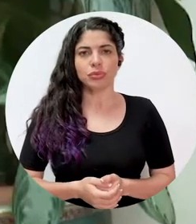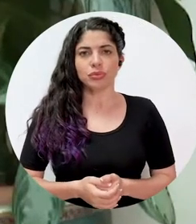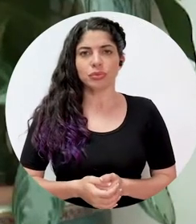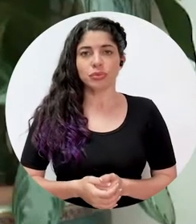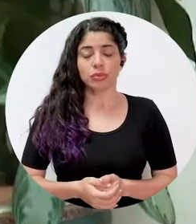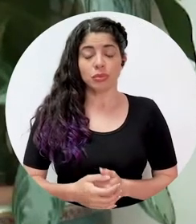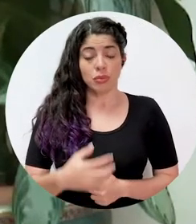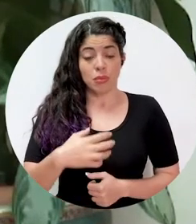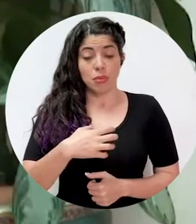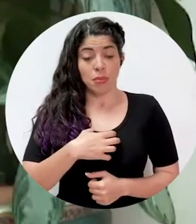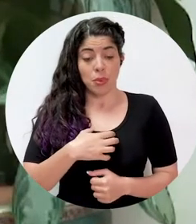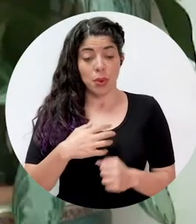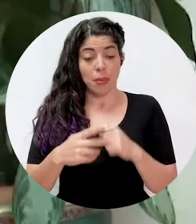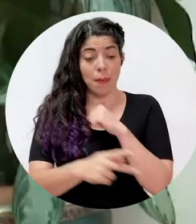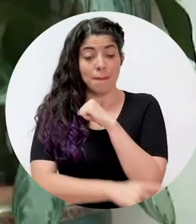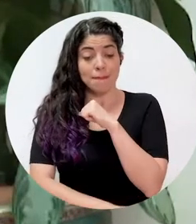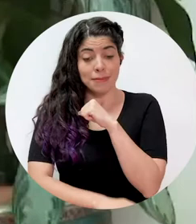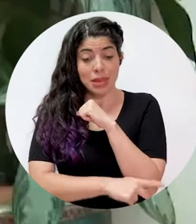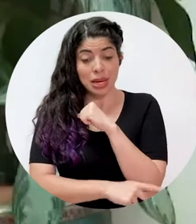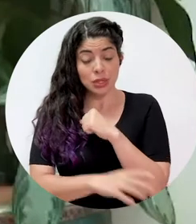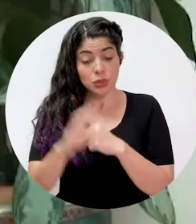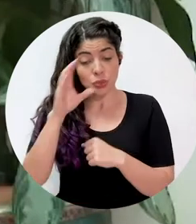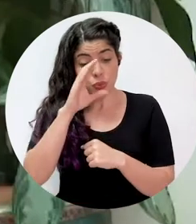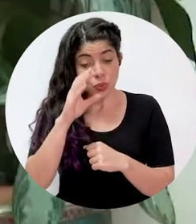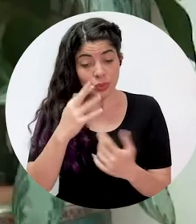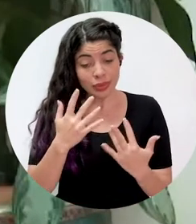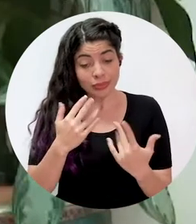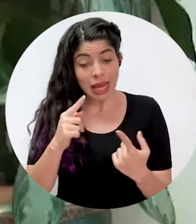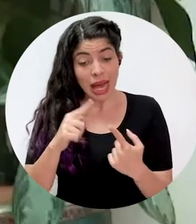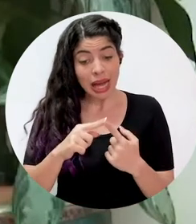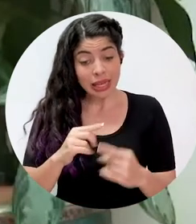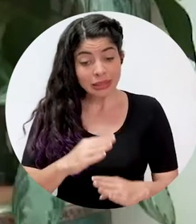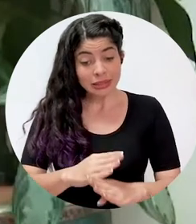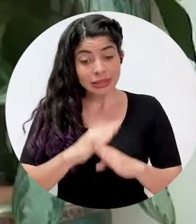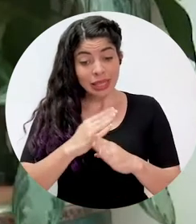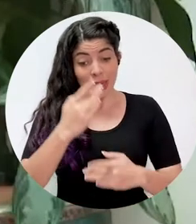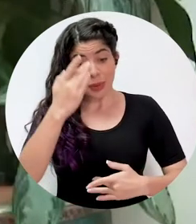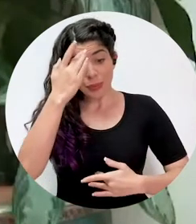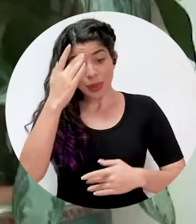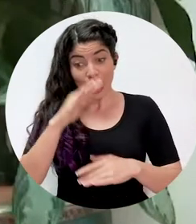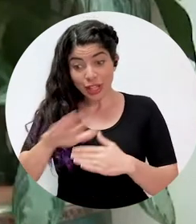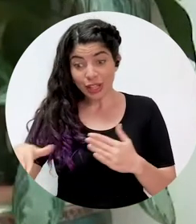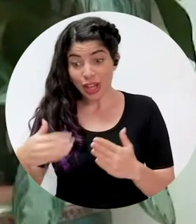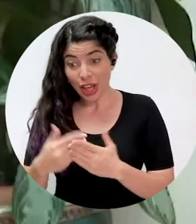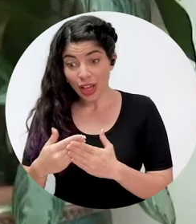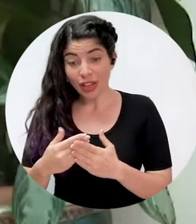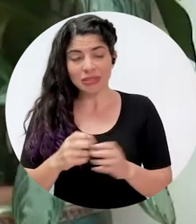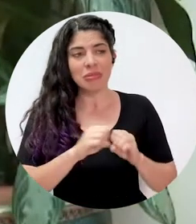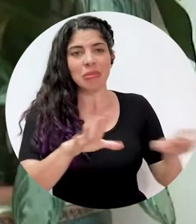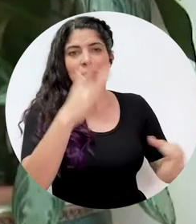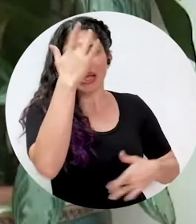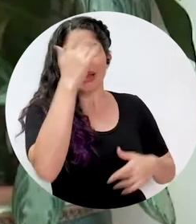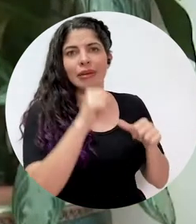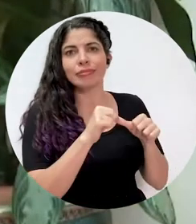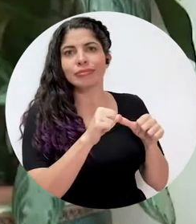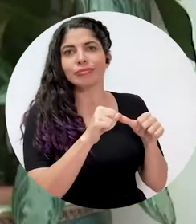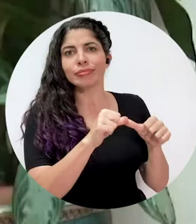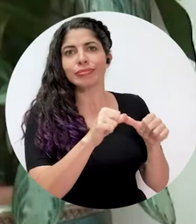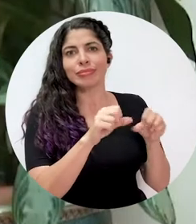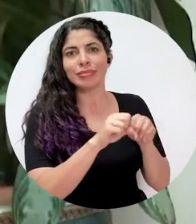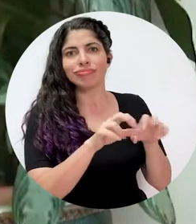If one country were to reach herd immunity, the pandemic would still be spreading elsewhere,